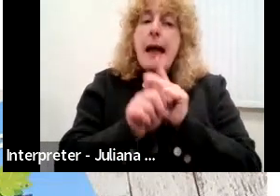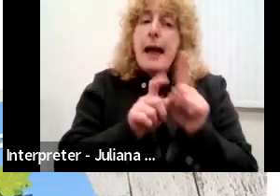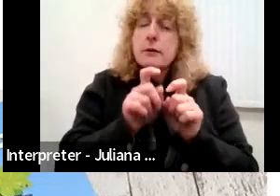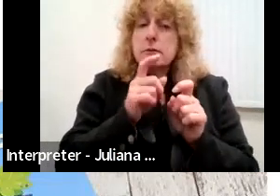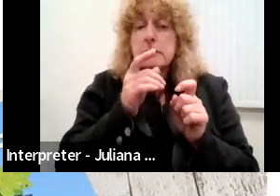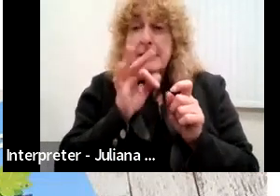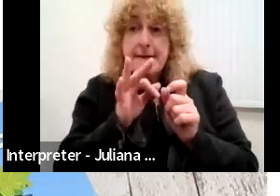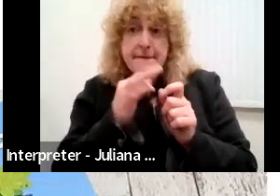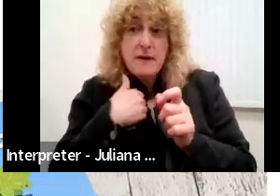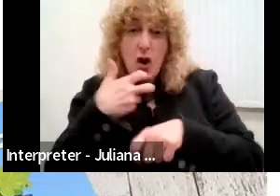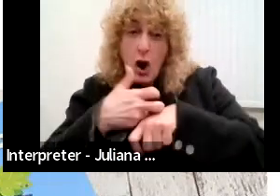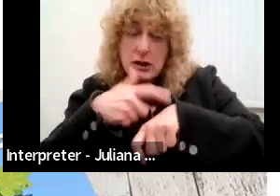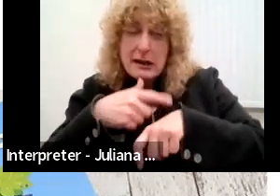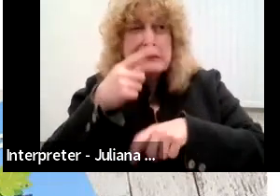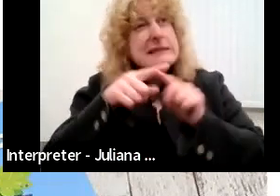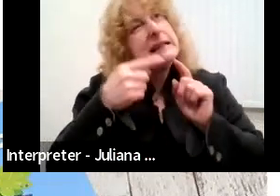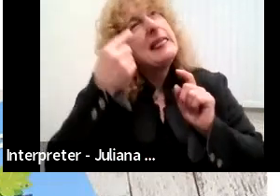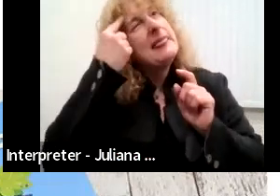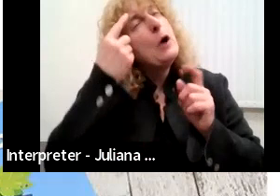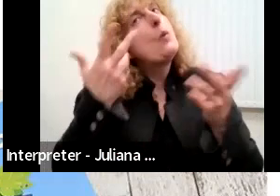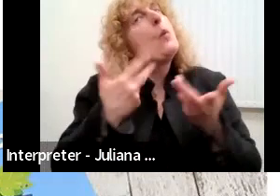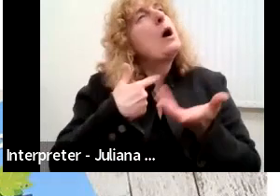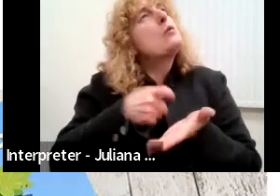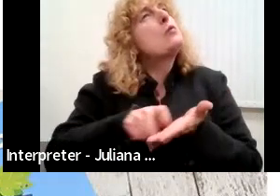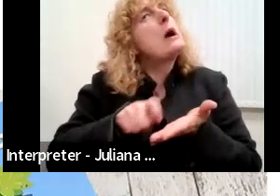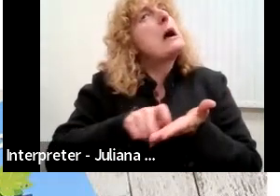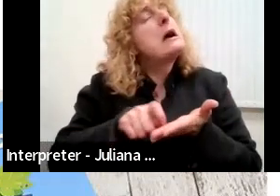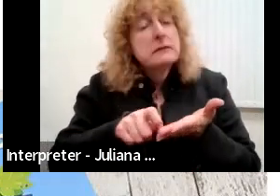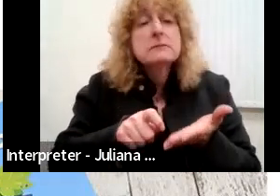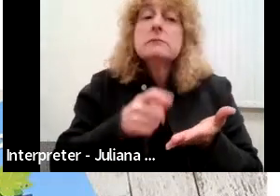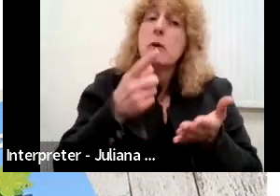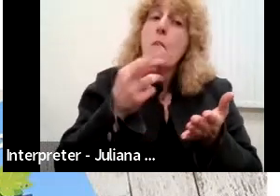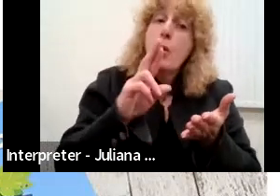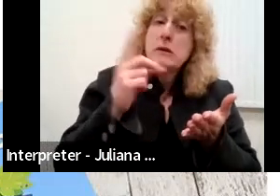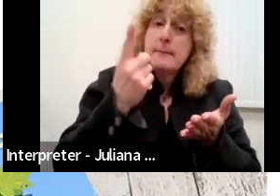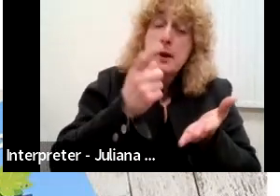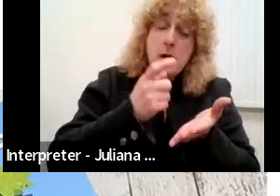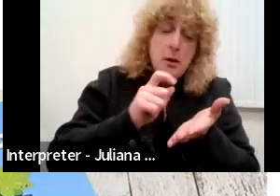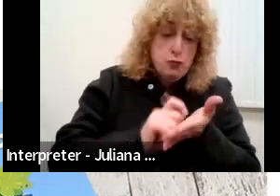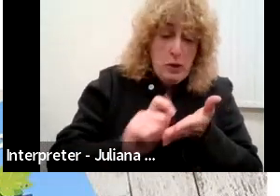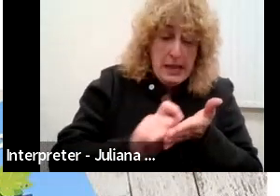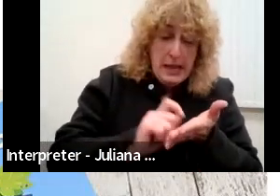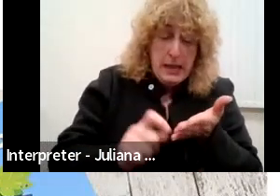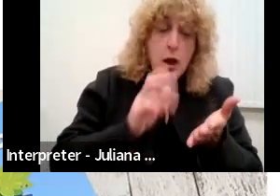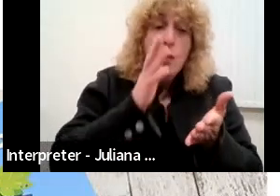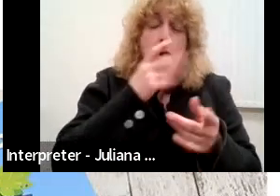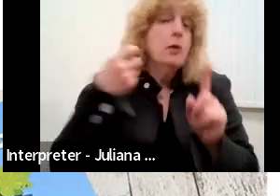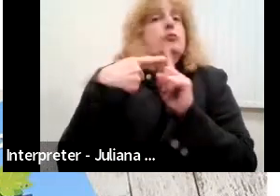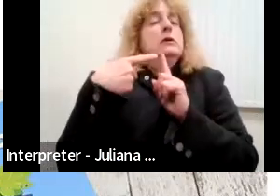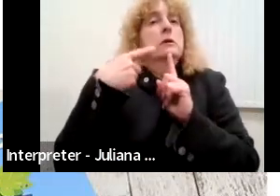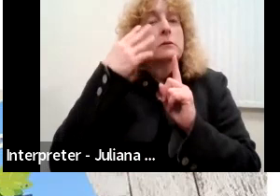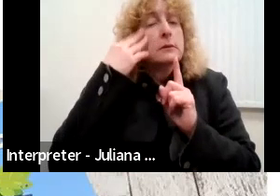if you're having a hard time even coming up with like, what should I write? Or if sometimes writing about experiences can be triggering, sometimes there